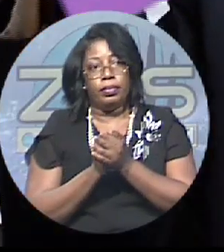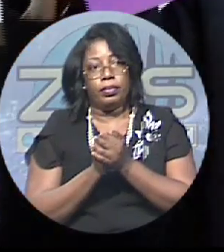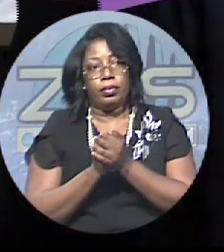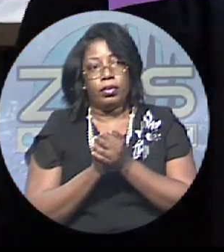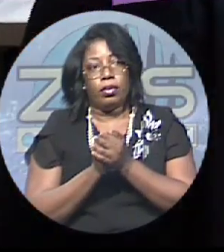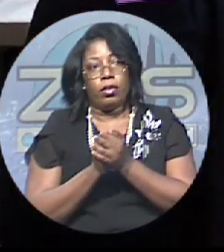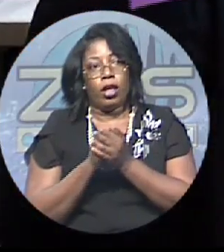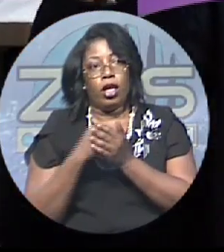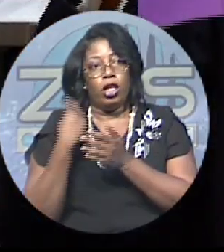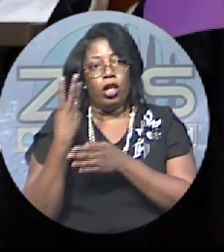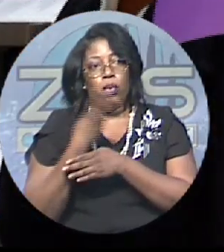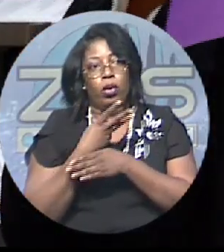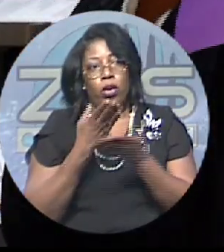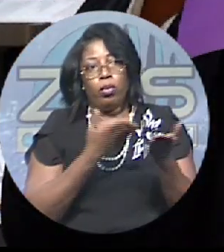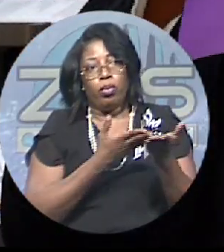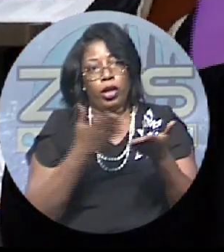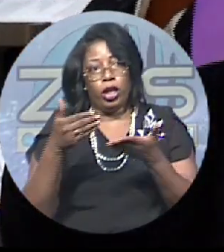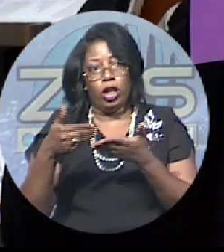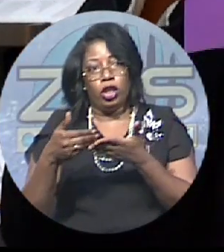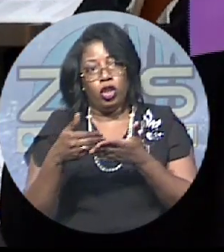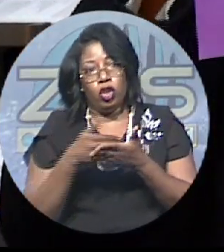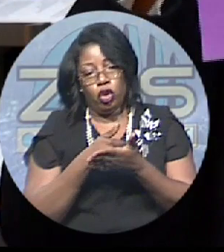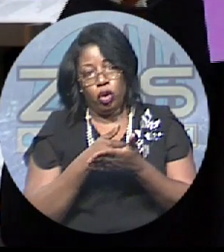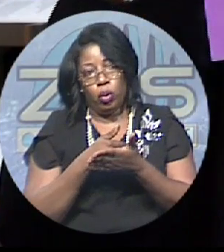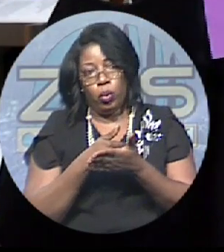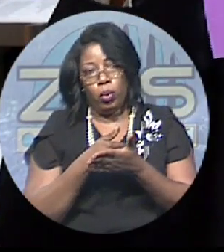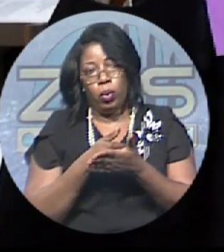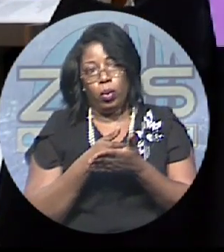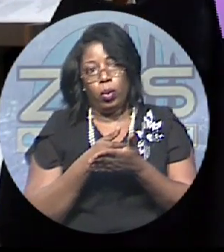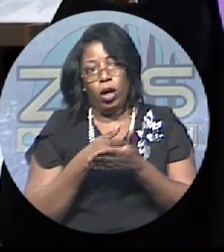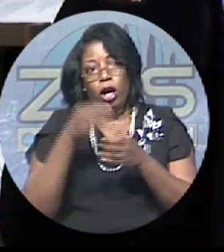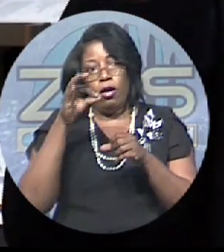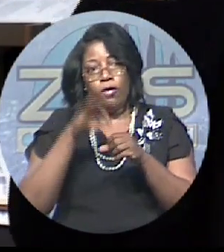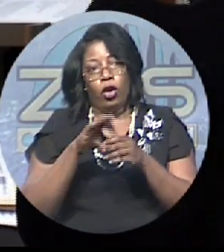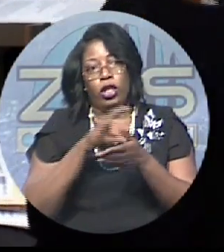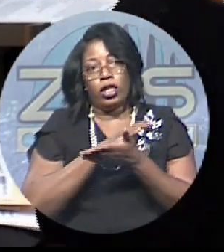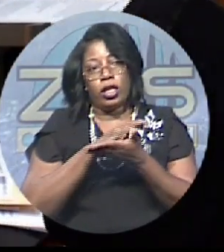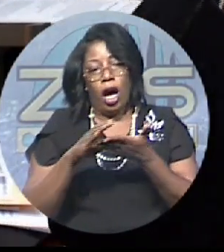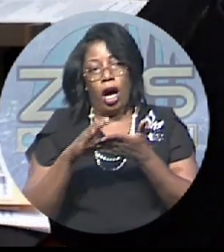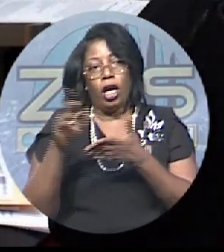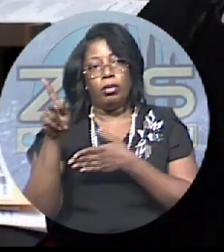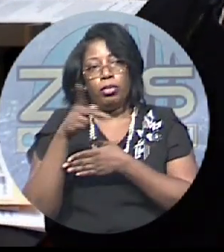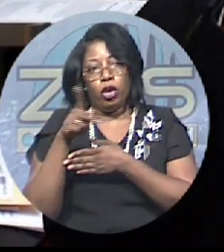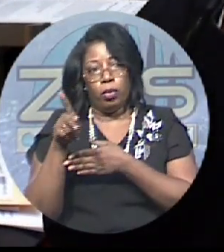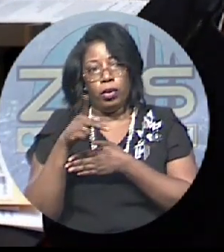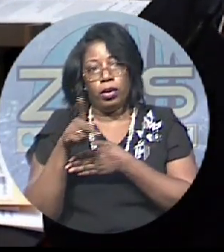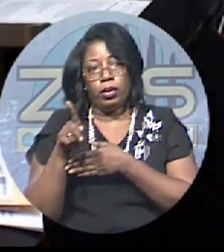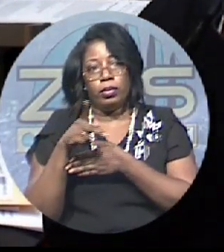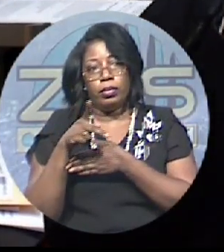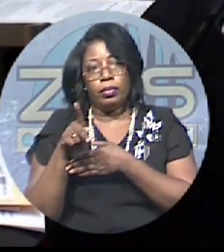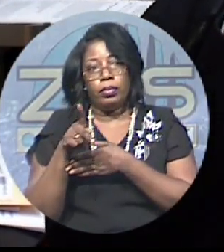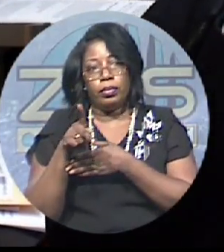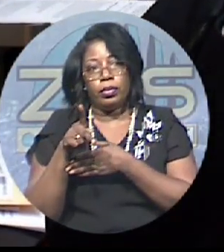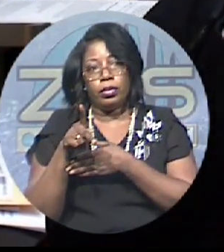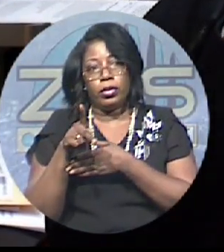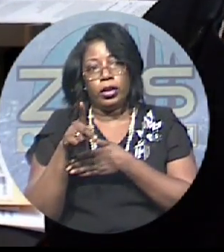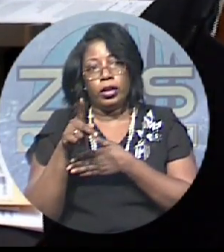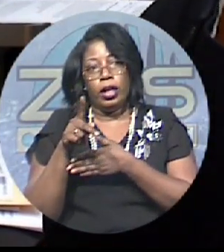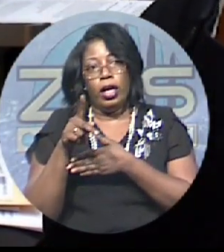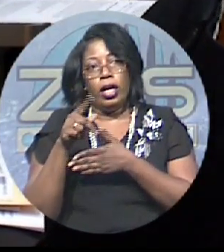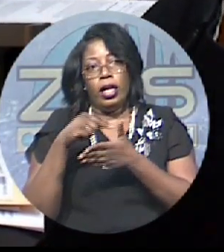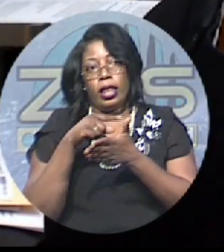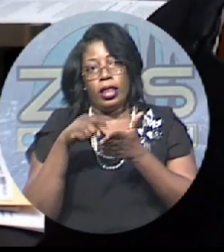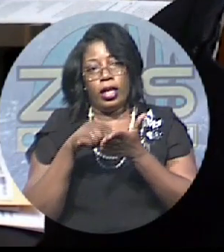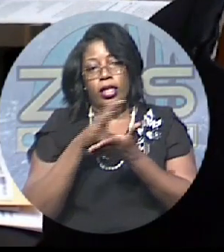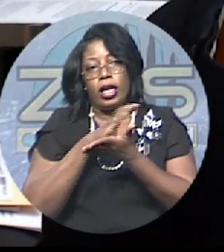We will create a new register using voter's card purple with this color. But this card will not be